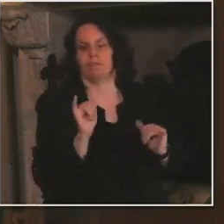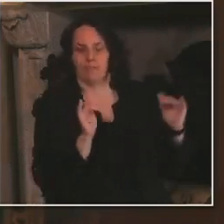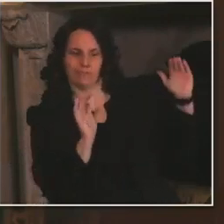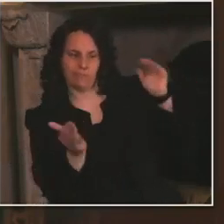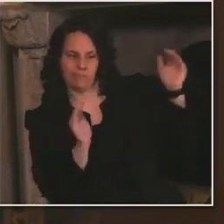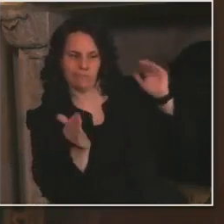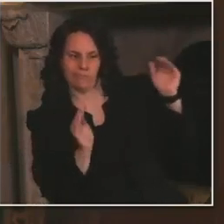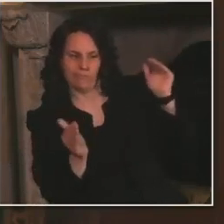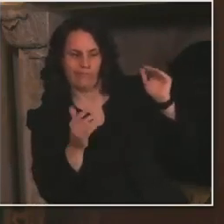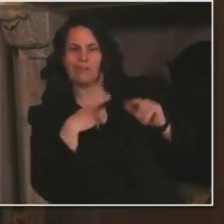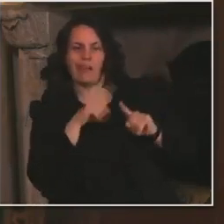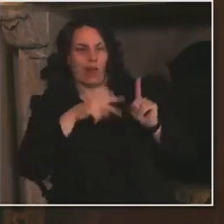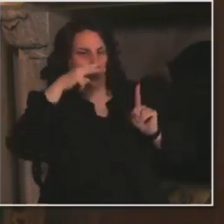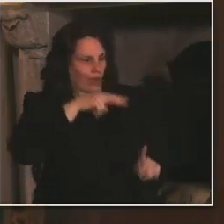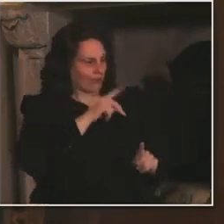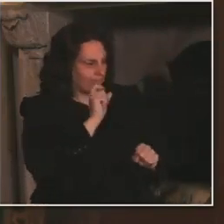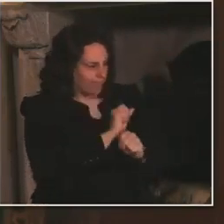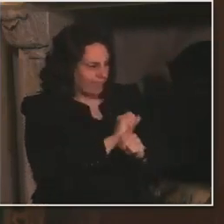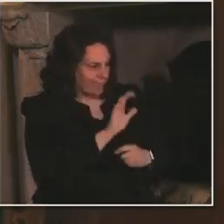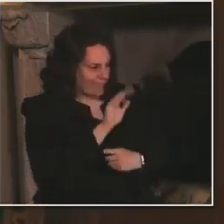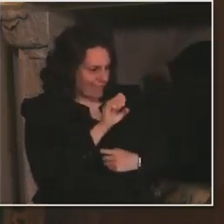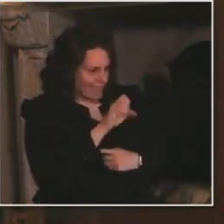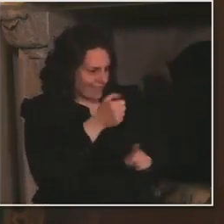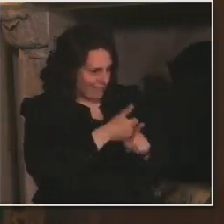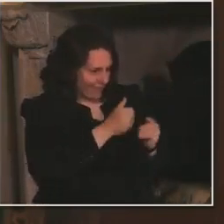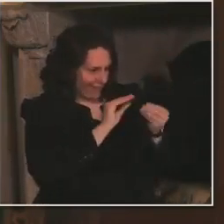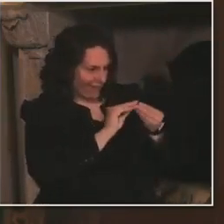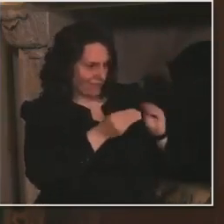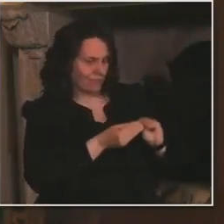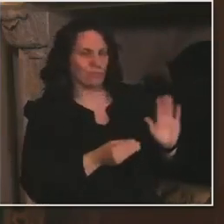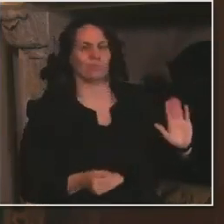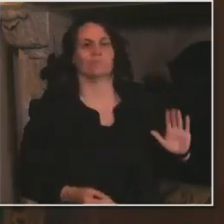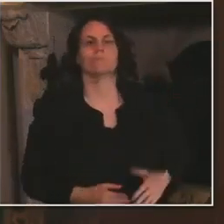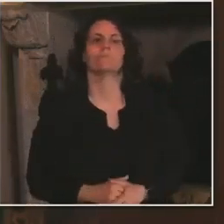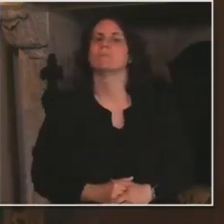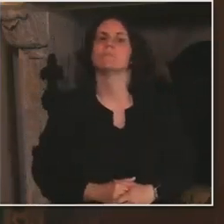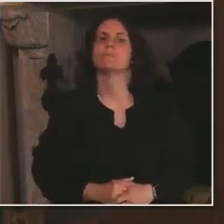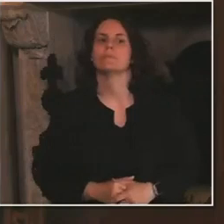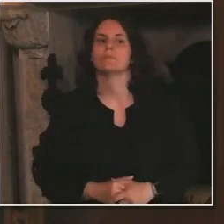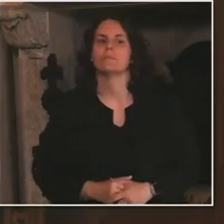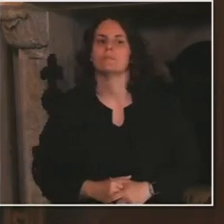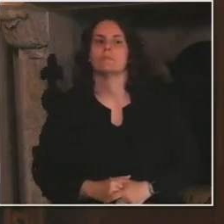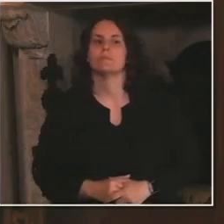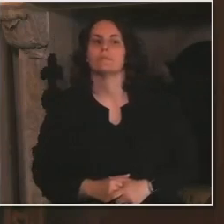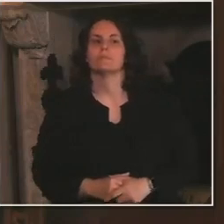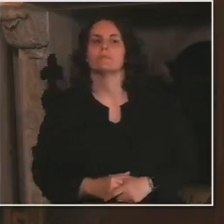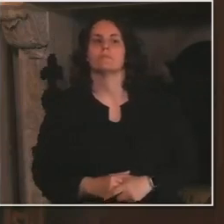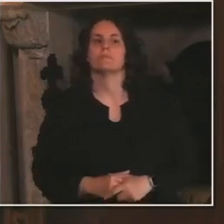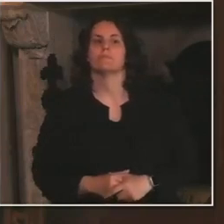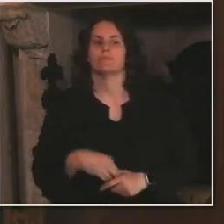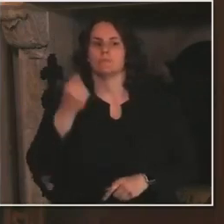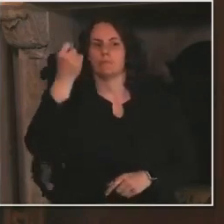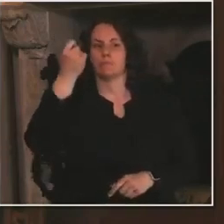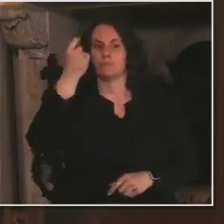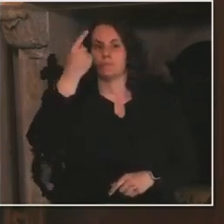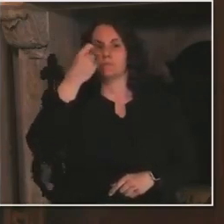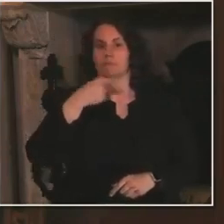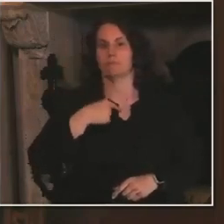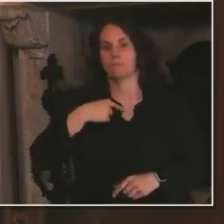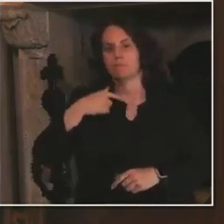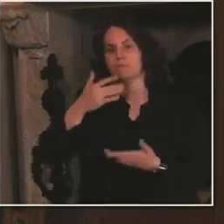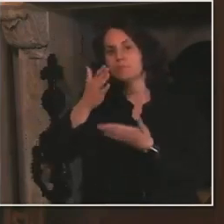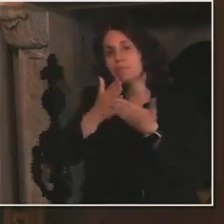to an outbreak situation and test 200 people in a day. So the numbers of people who test positive in a certain community might be high in